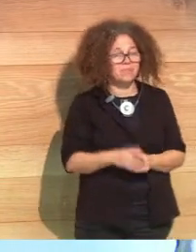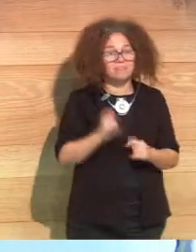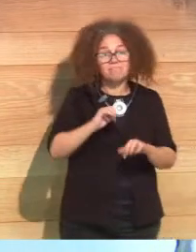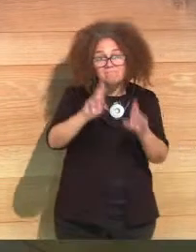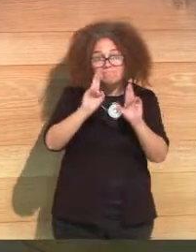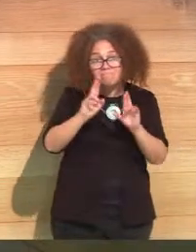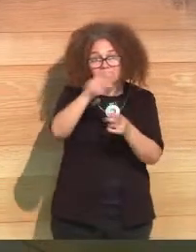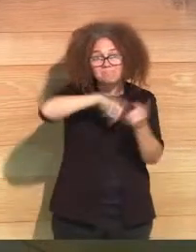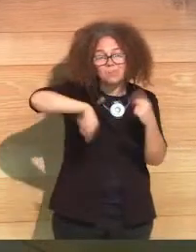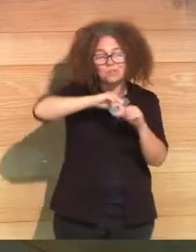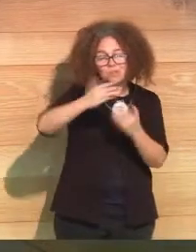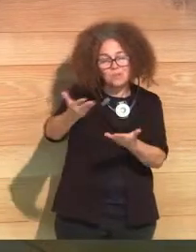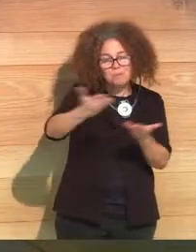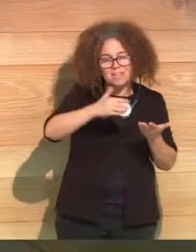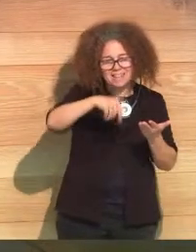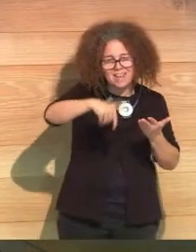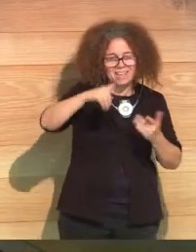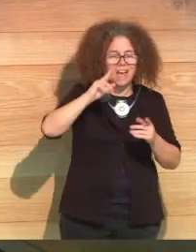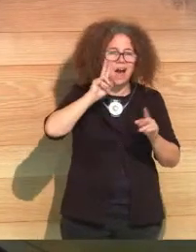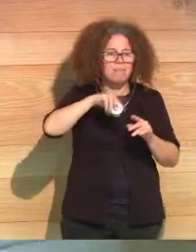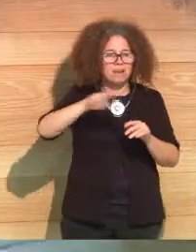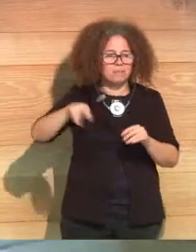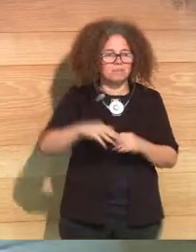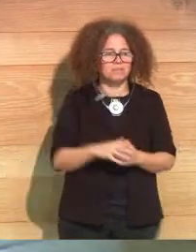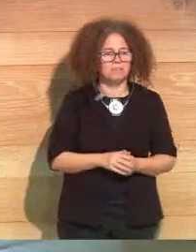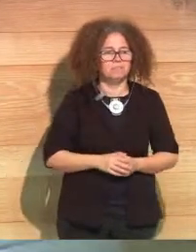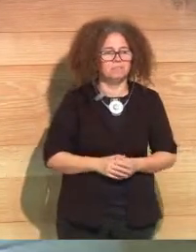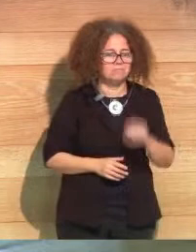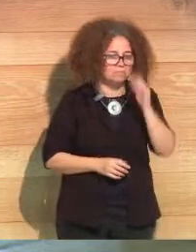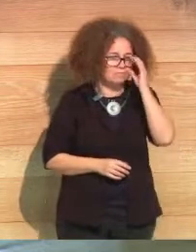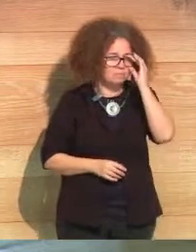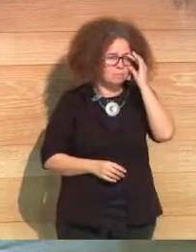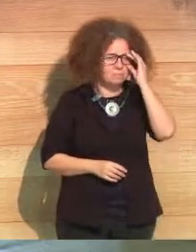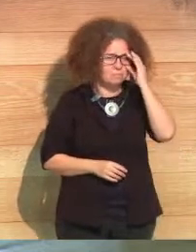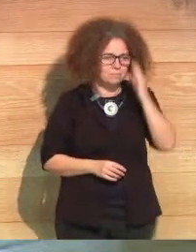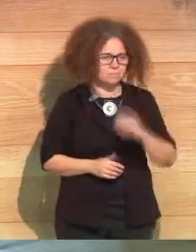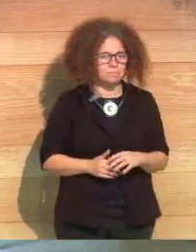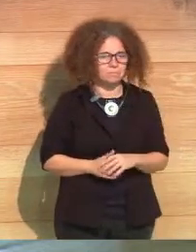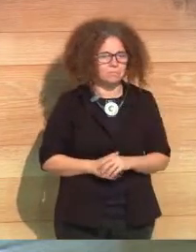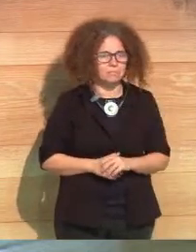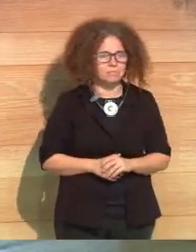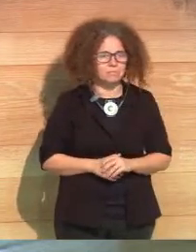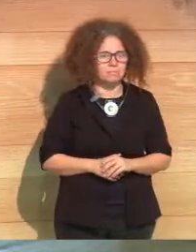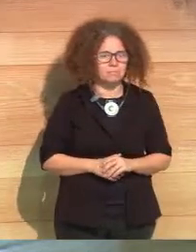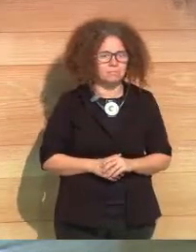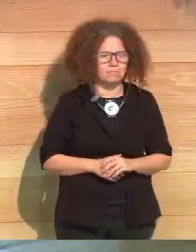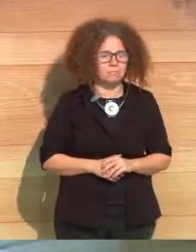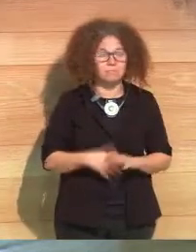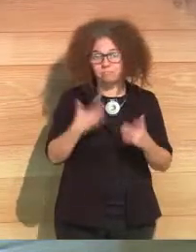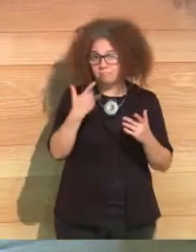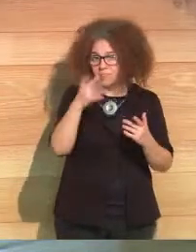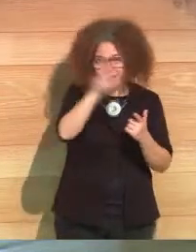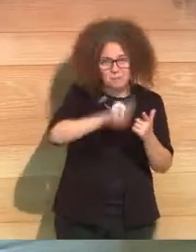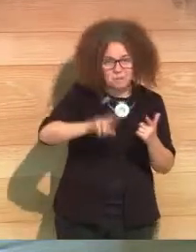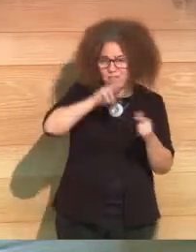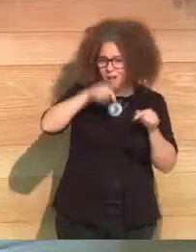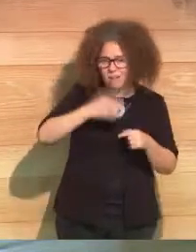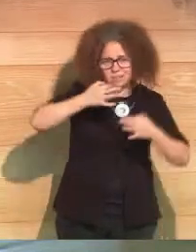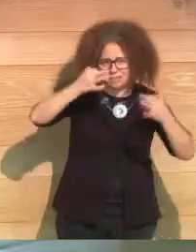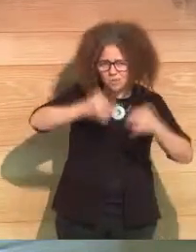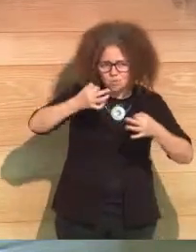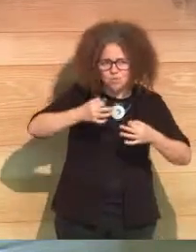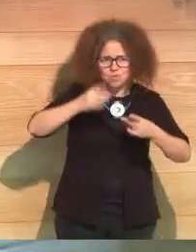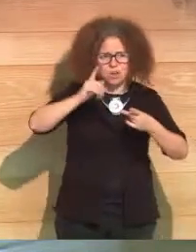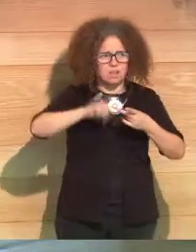show. Thank you so very much. Y bueno, como decíamos, yo creo que el espacio es un... And as we were saying, we think that the space, it's a